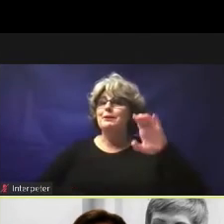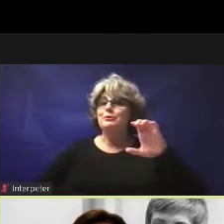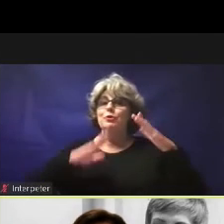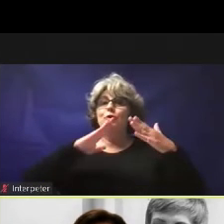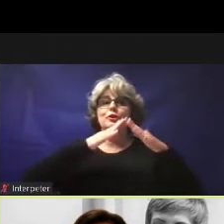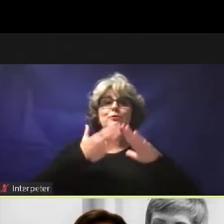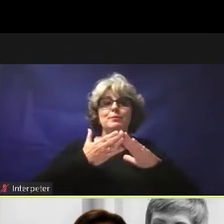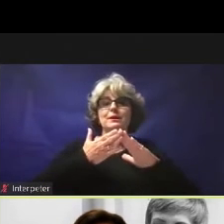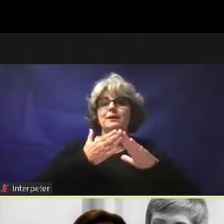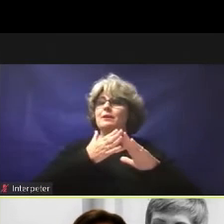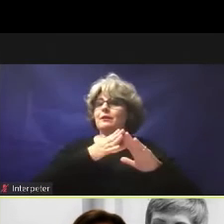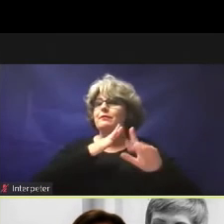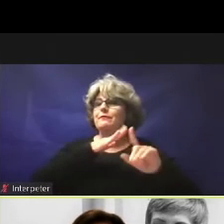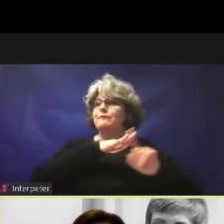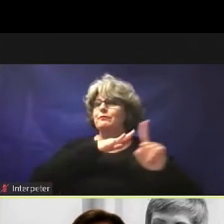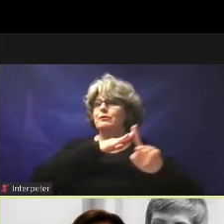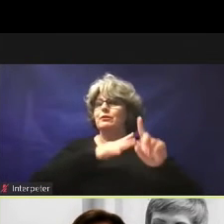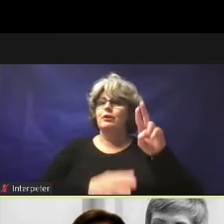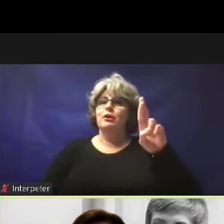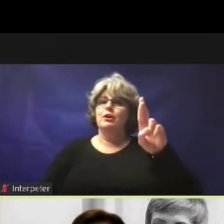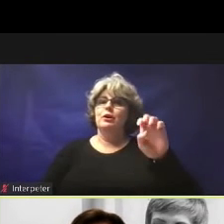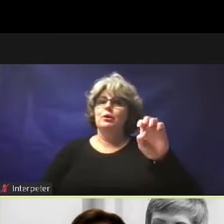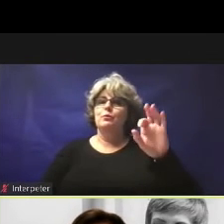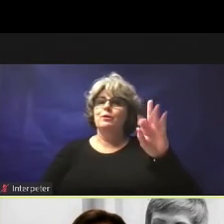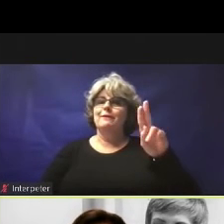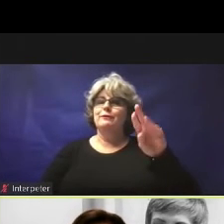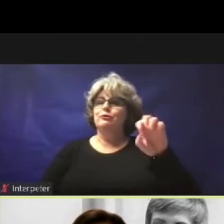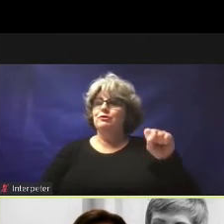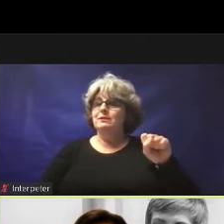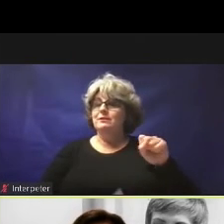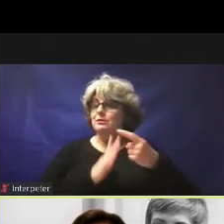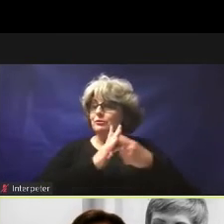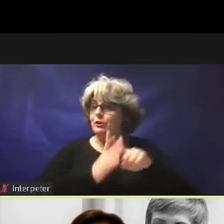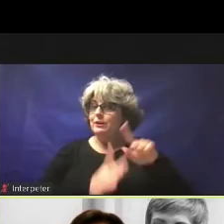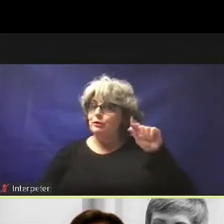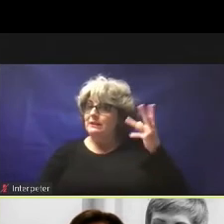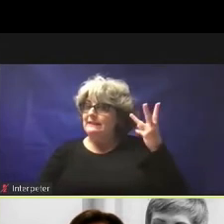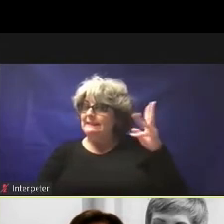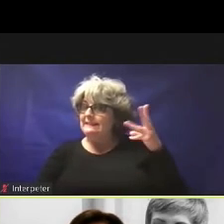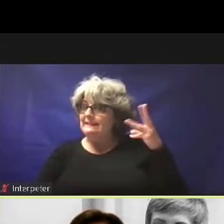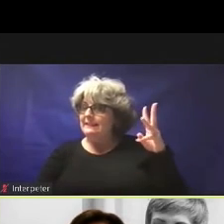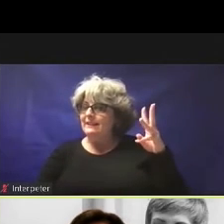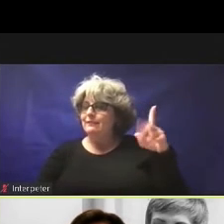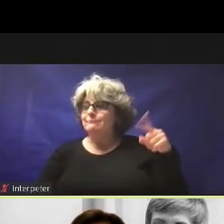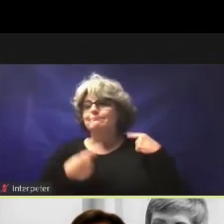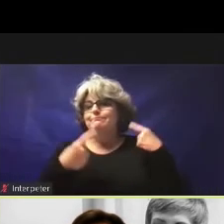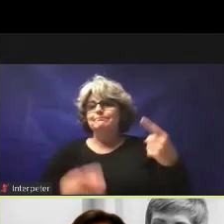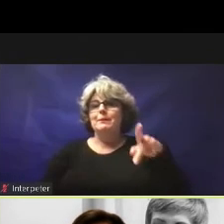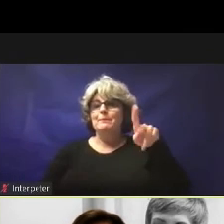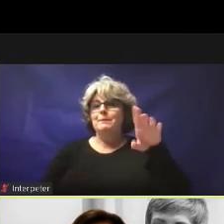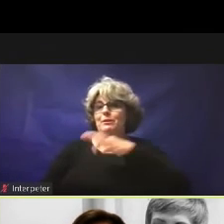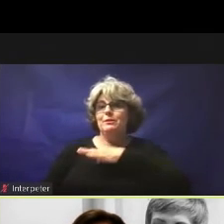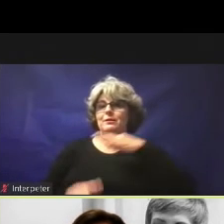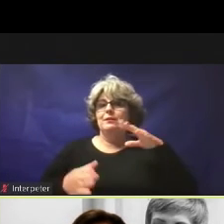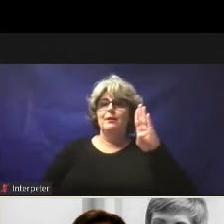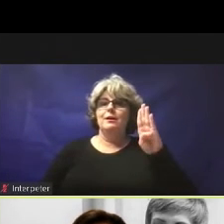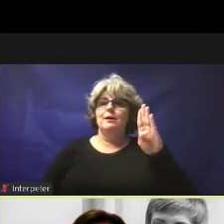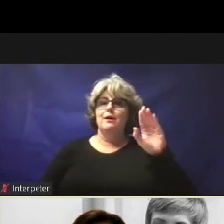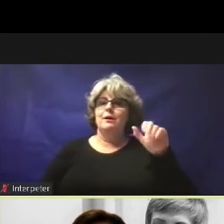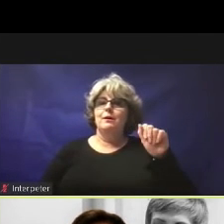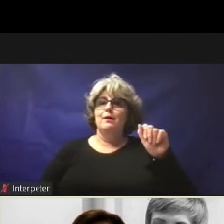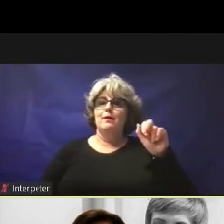Community for Refugees. It started in 2016 with an idea by longtime Peace Corps staffer Barbara